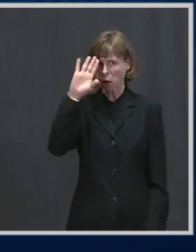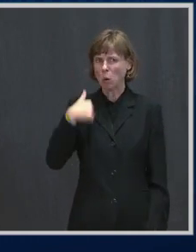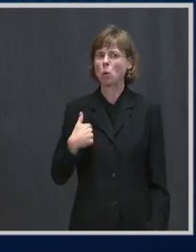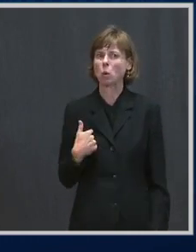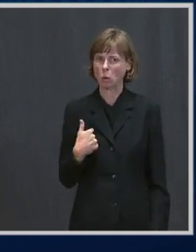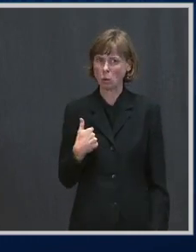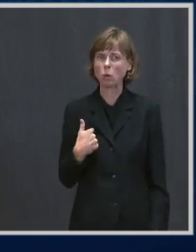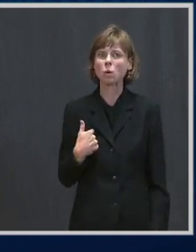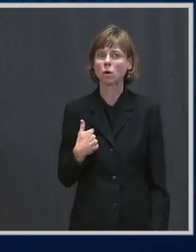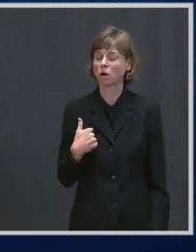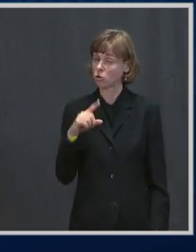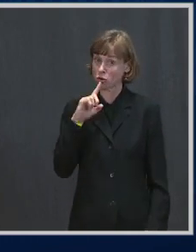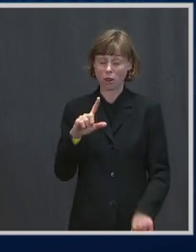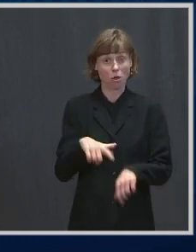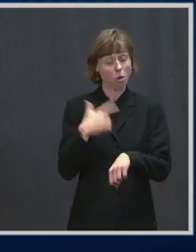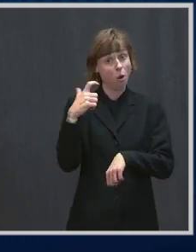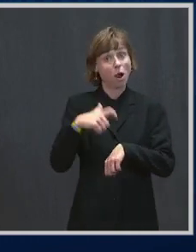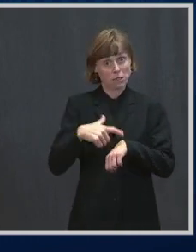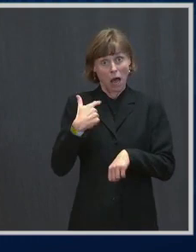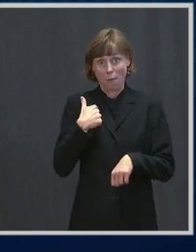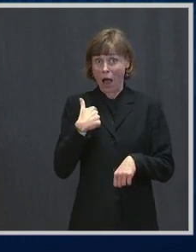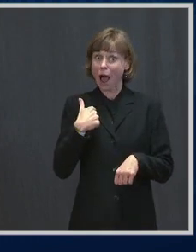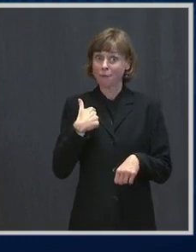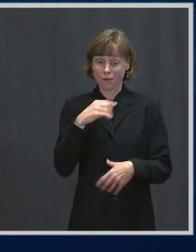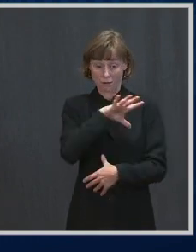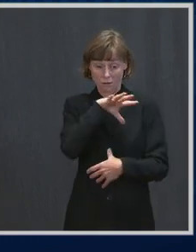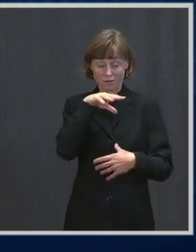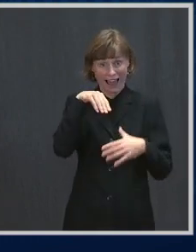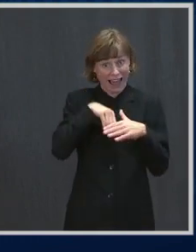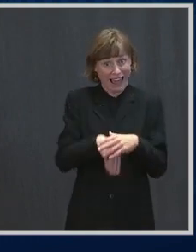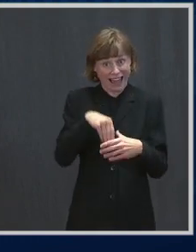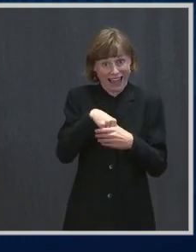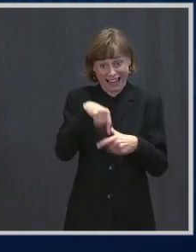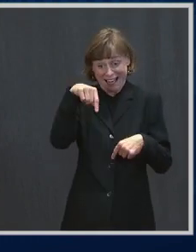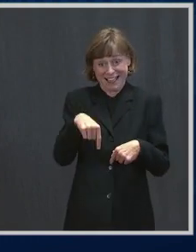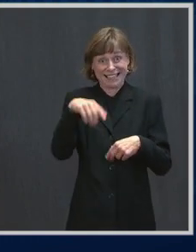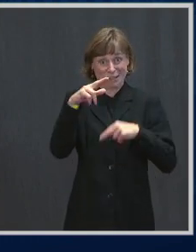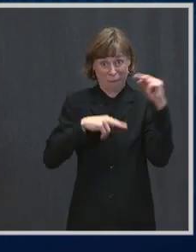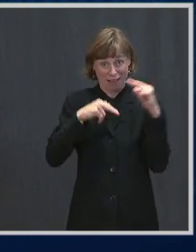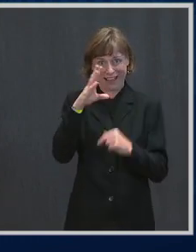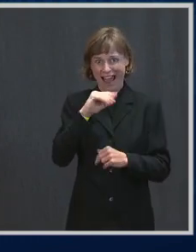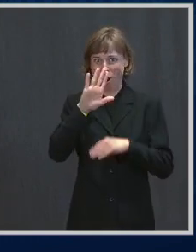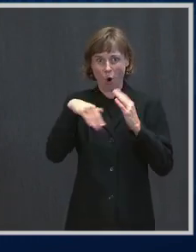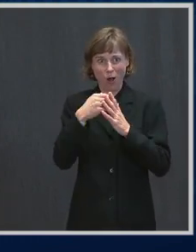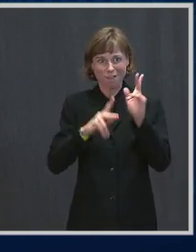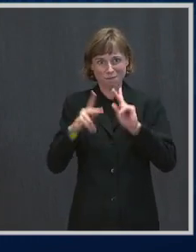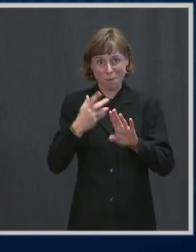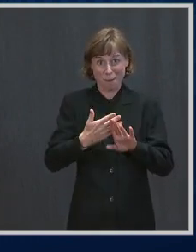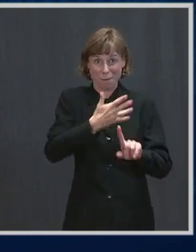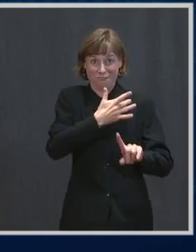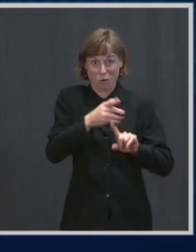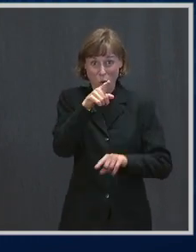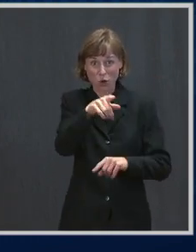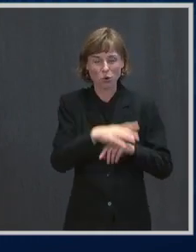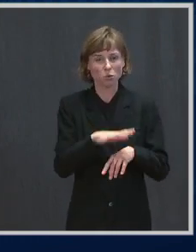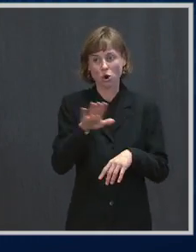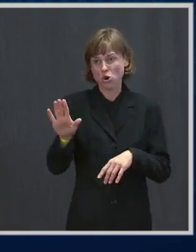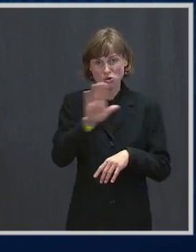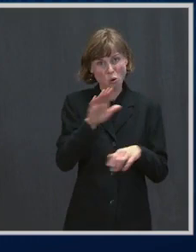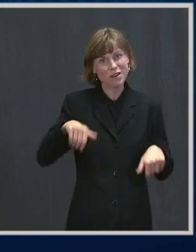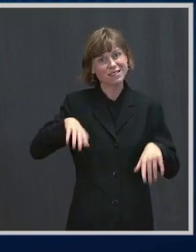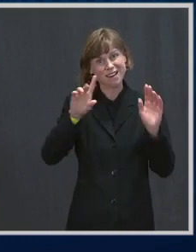time I've been dealing with this building and all of your predecessors. The sacrifices you make are real and